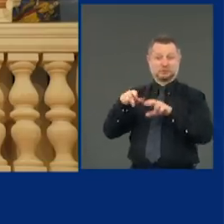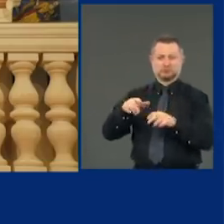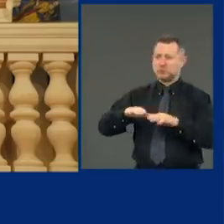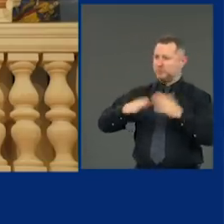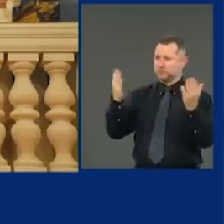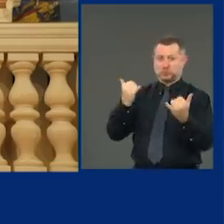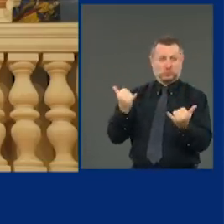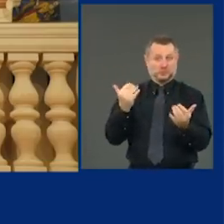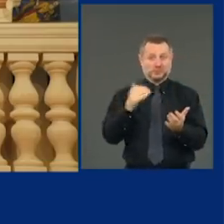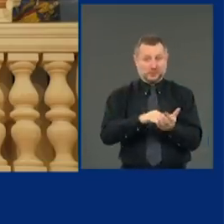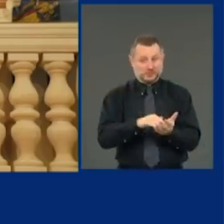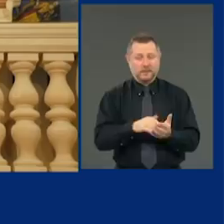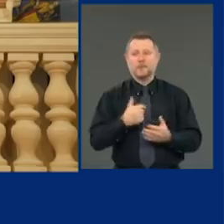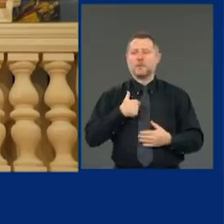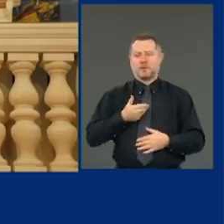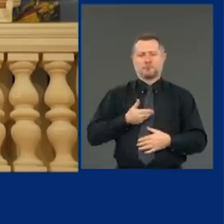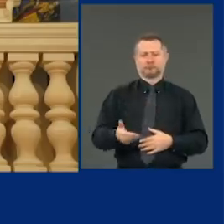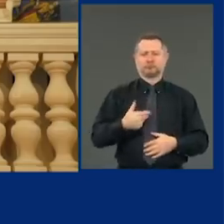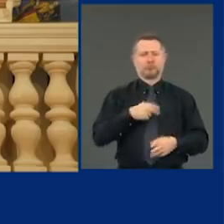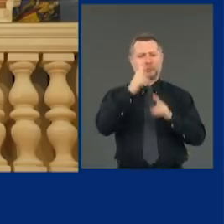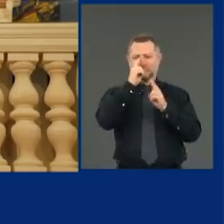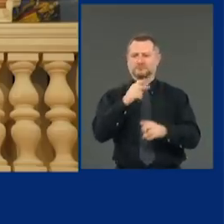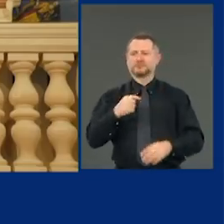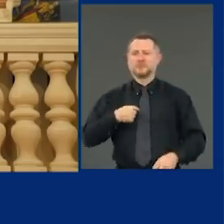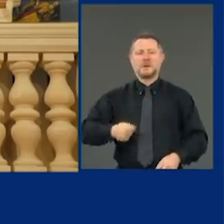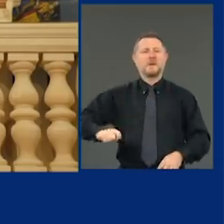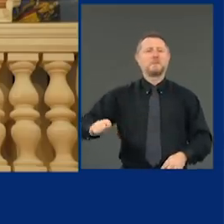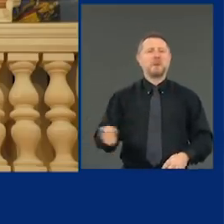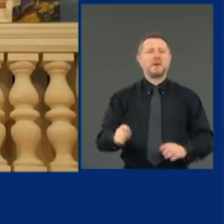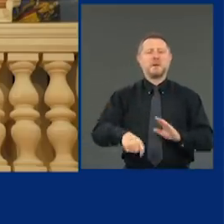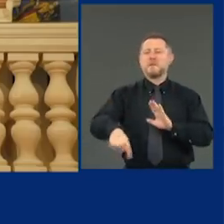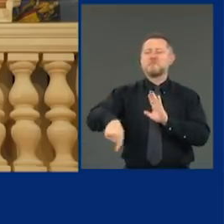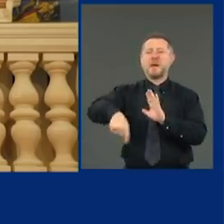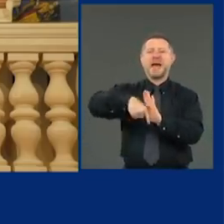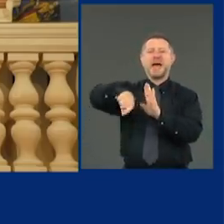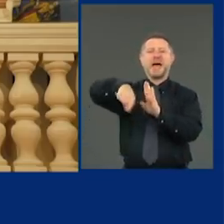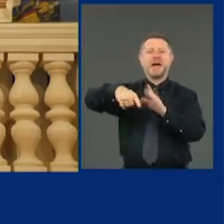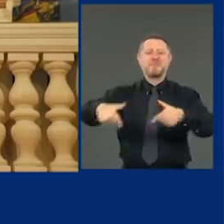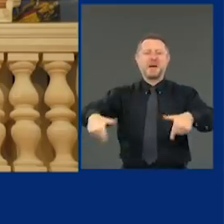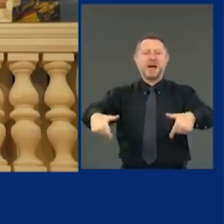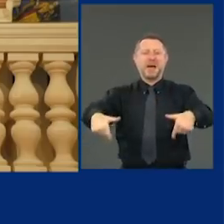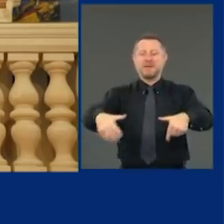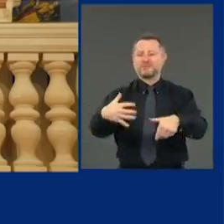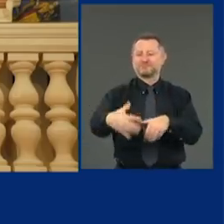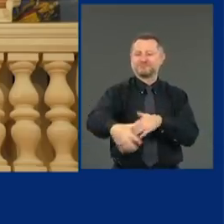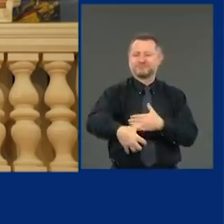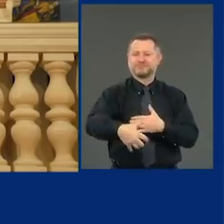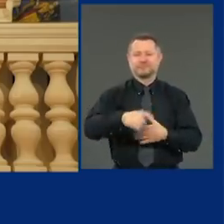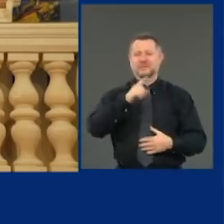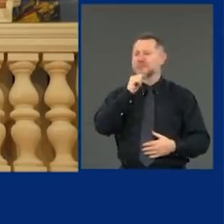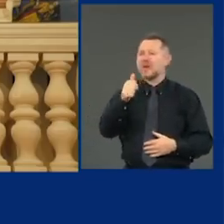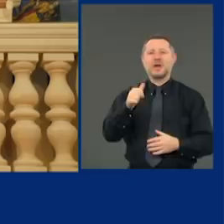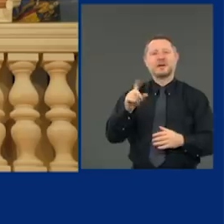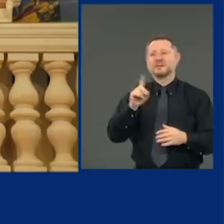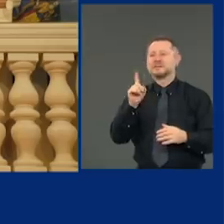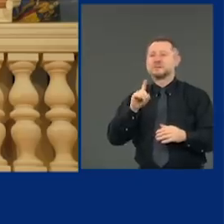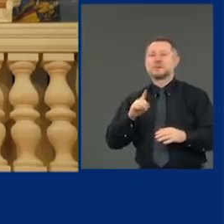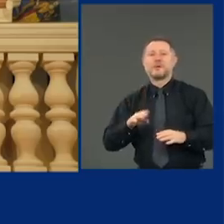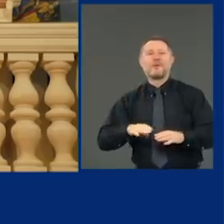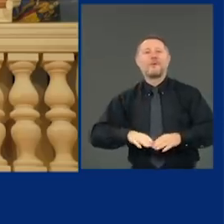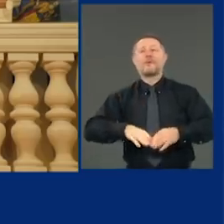of ringing the bell. And it didn't reopen the way it was. It reopened smarter than